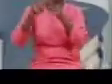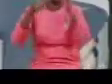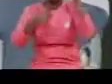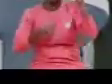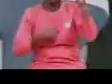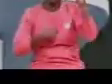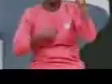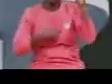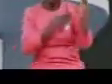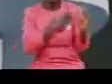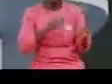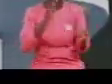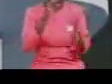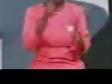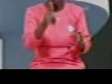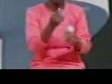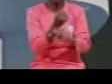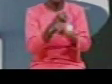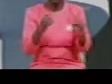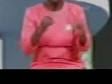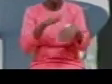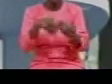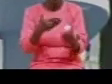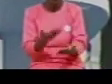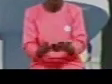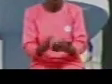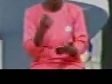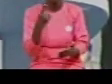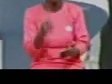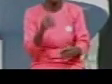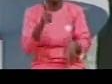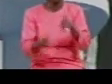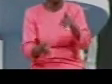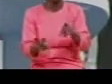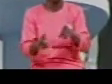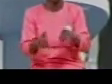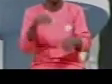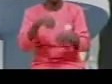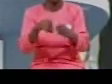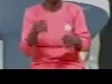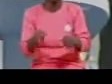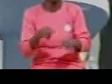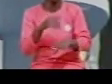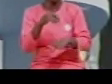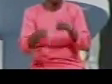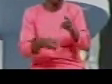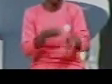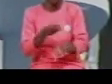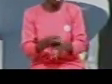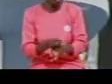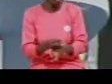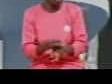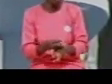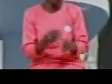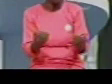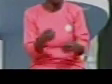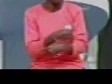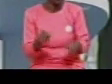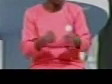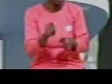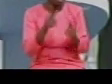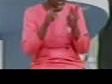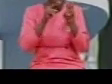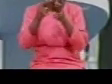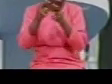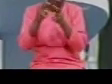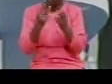ye saved, all the ends of the world. Today, as you look unto him, the